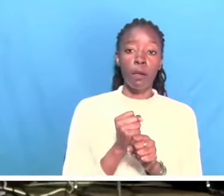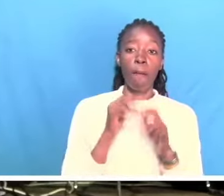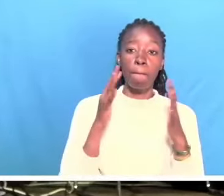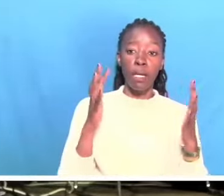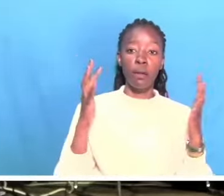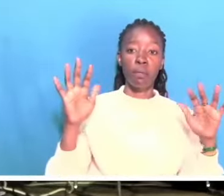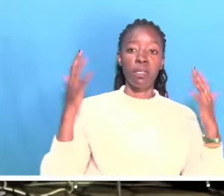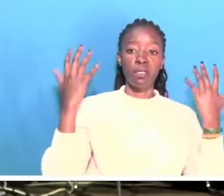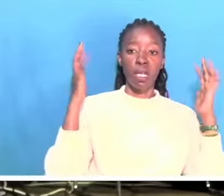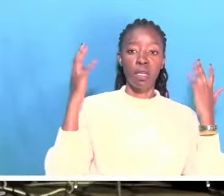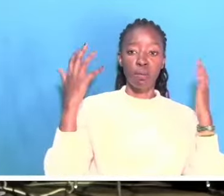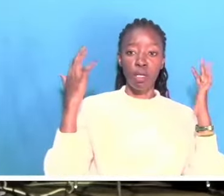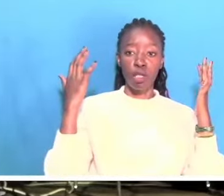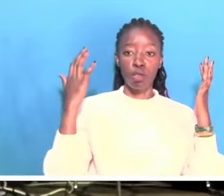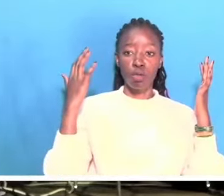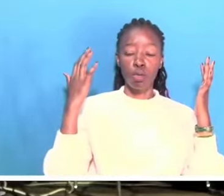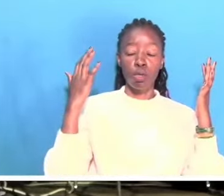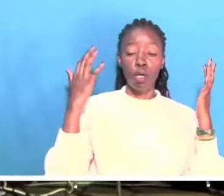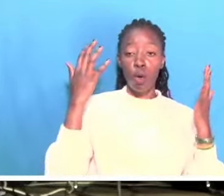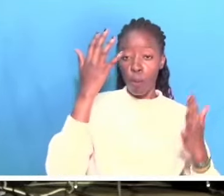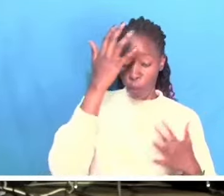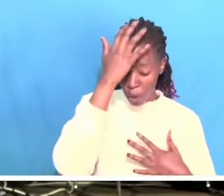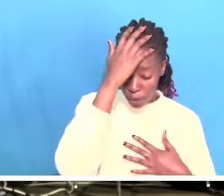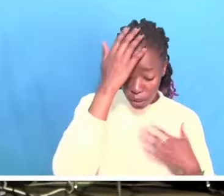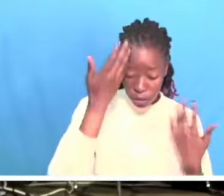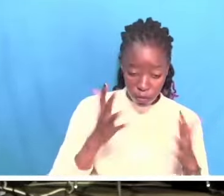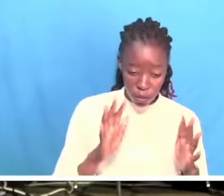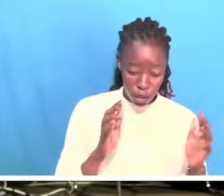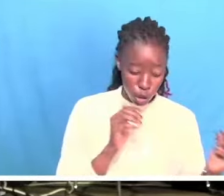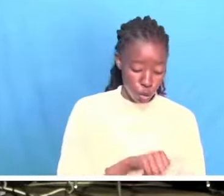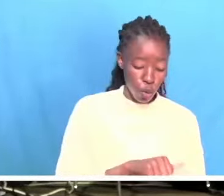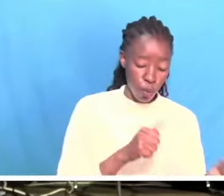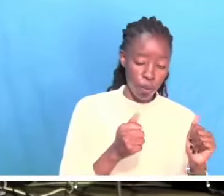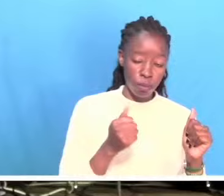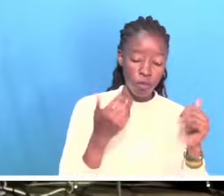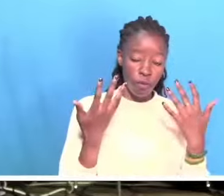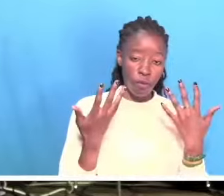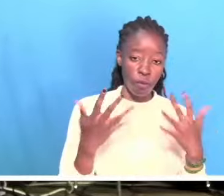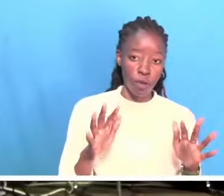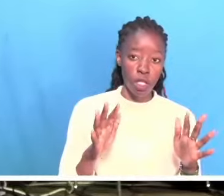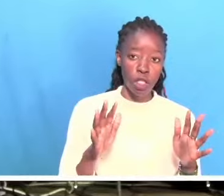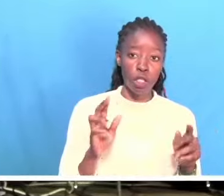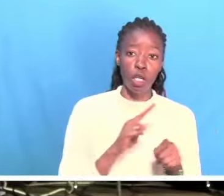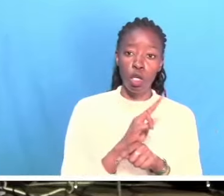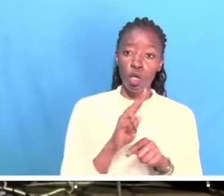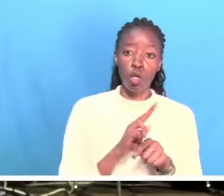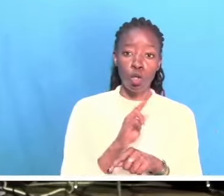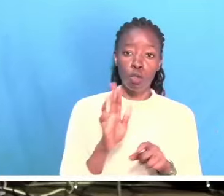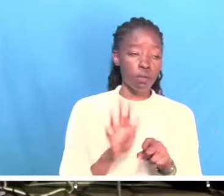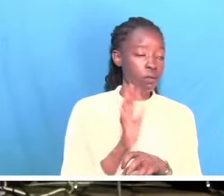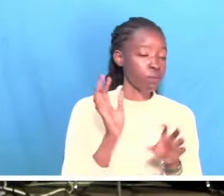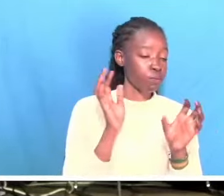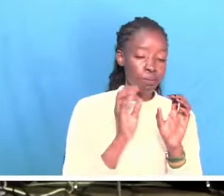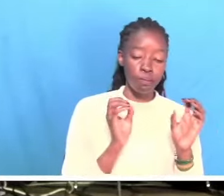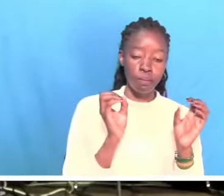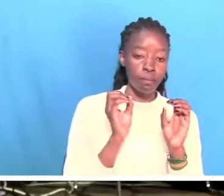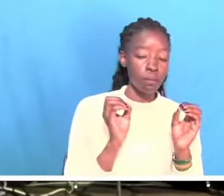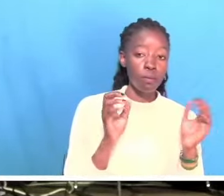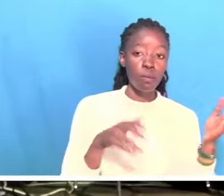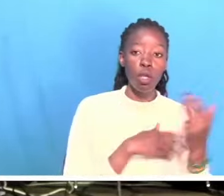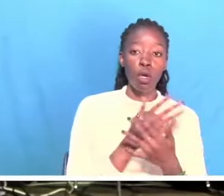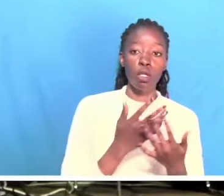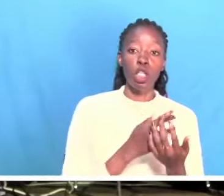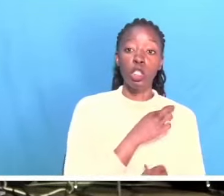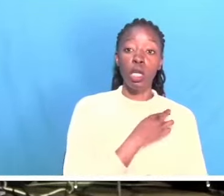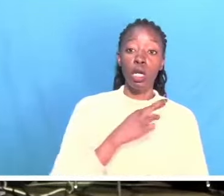You are baptized, you are confirmed, you are made lay reader, you are commissioned as an useless. All those religious